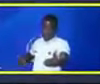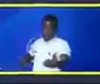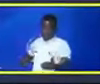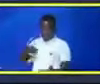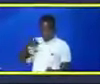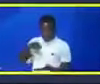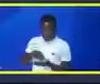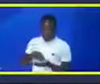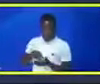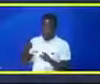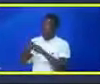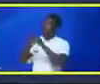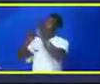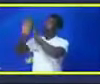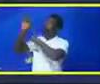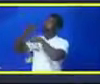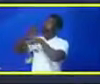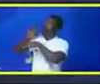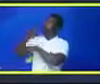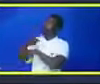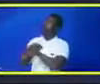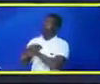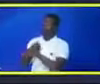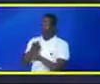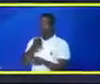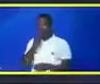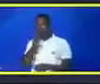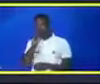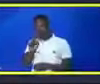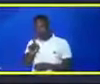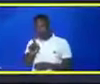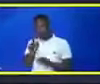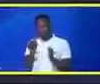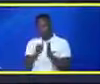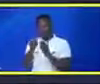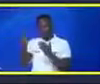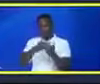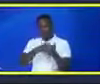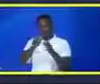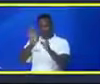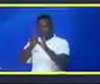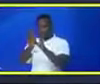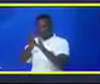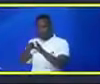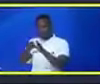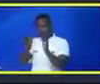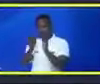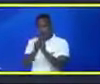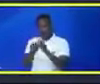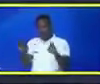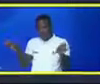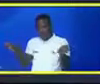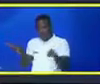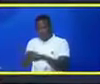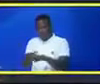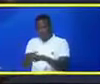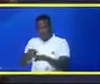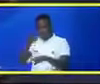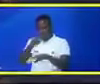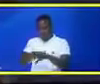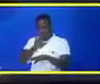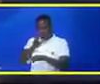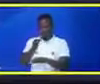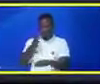as one sent by God, and I decree and declare, every door that has been closed over your